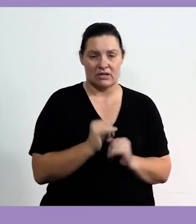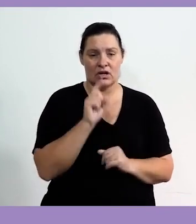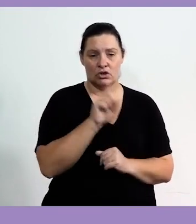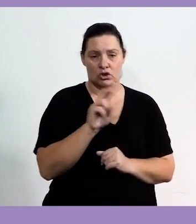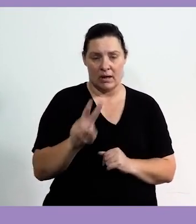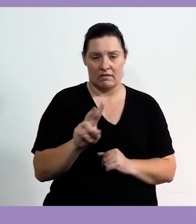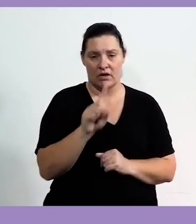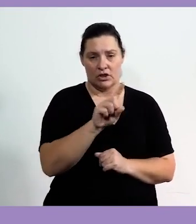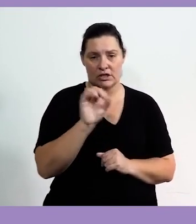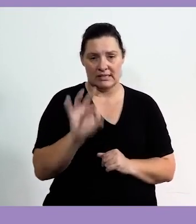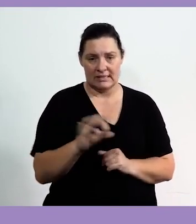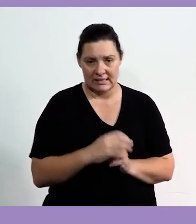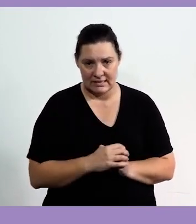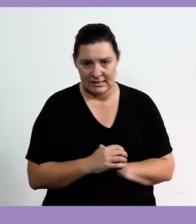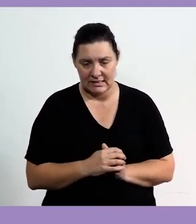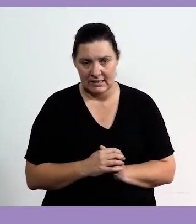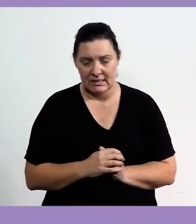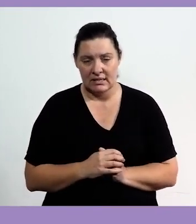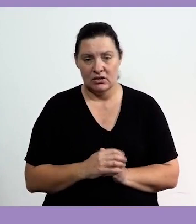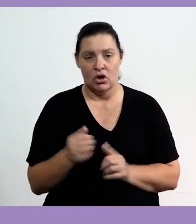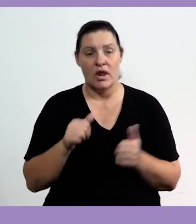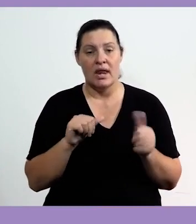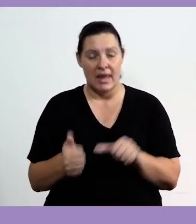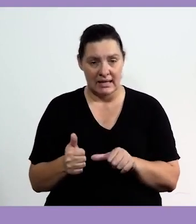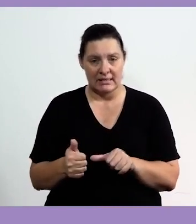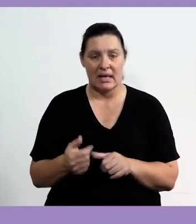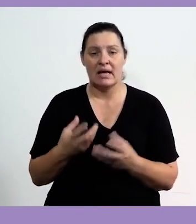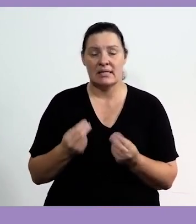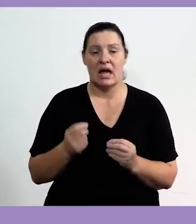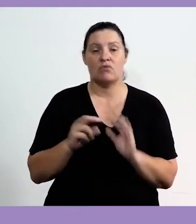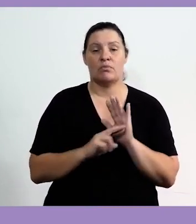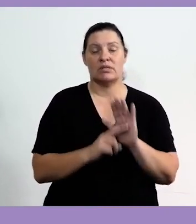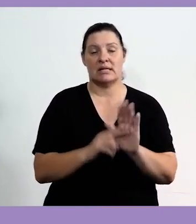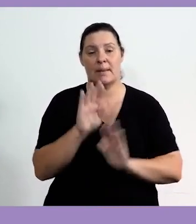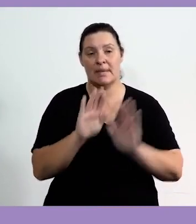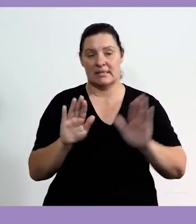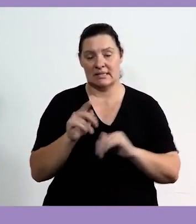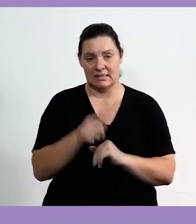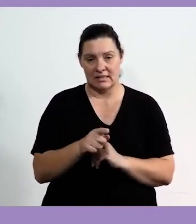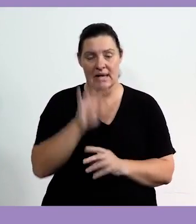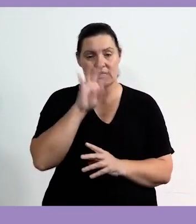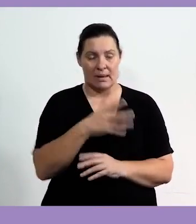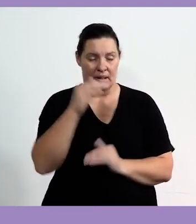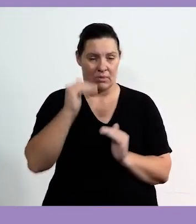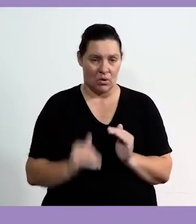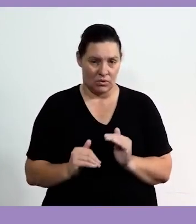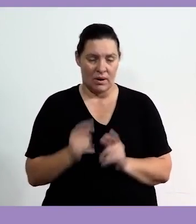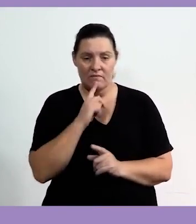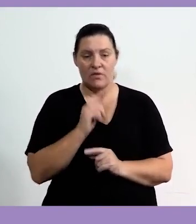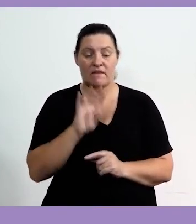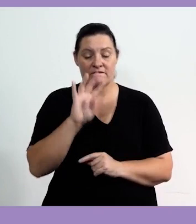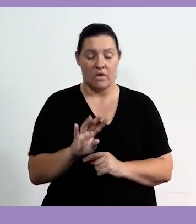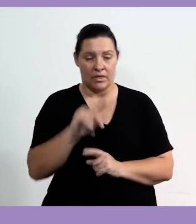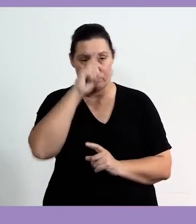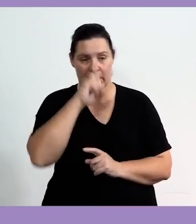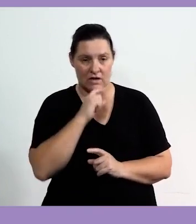10, 11, 12, 13. So in the next part here, it says represent the pattern in the table below. It